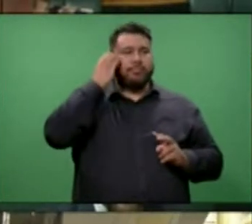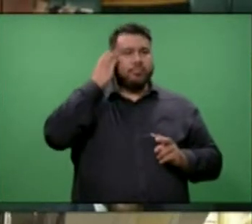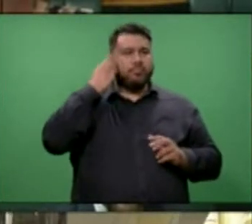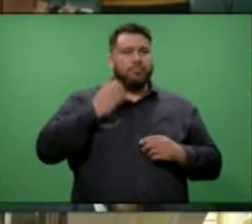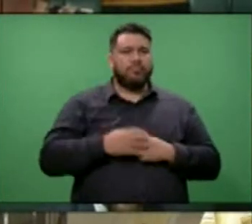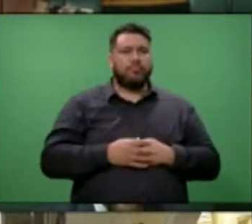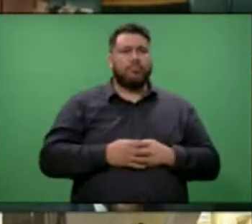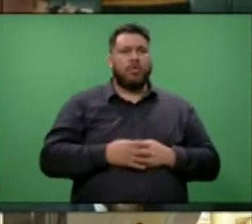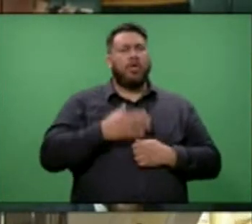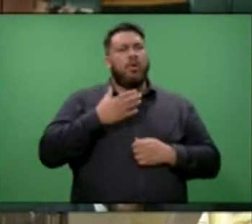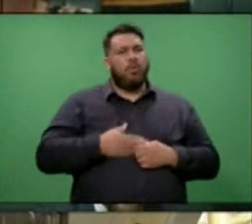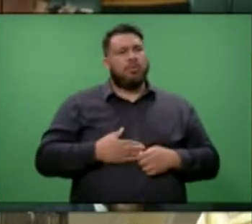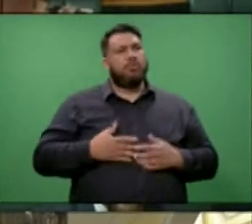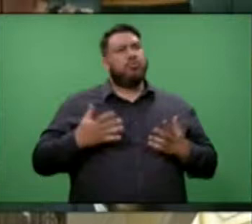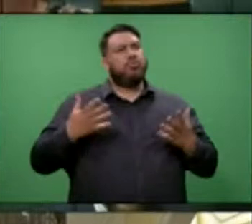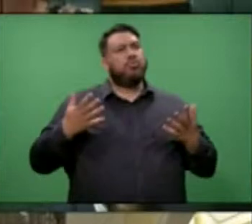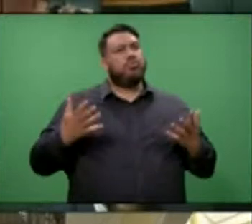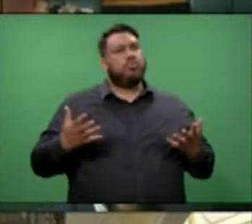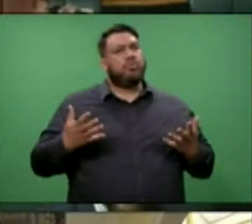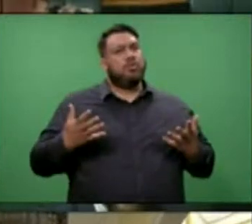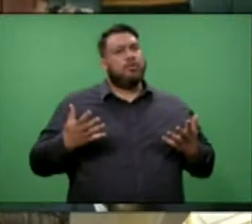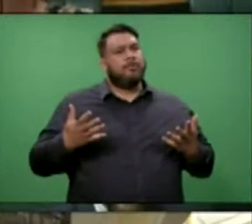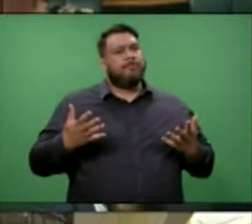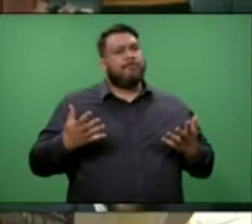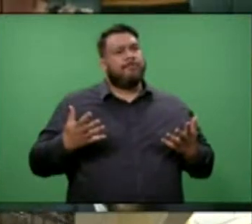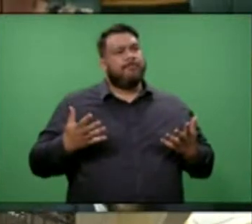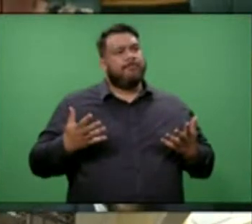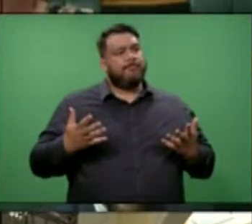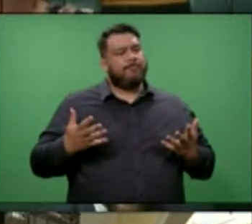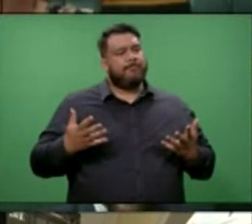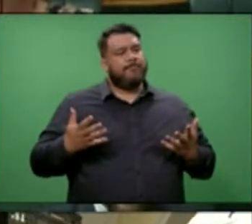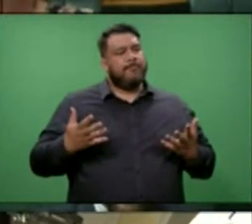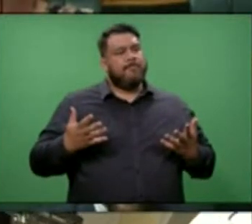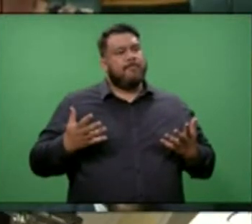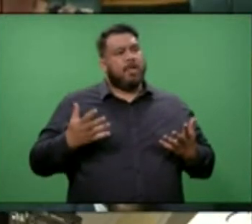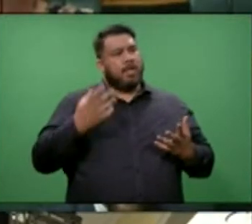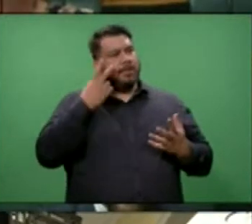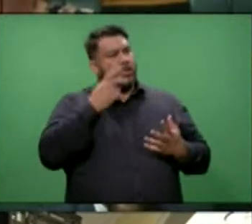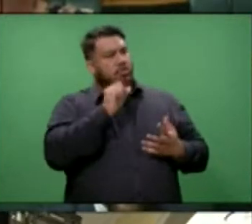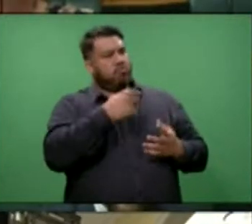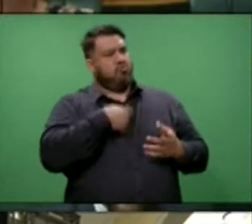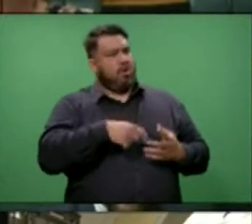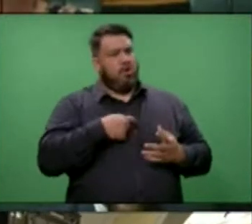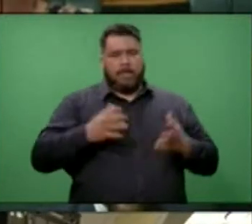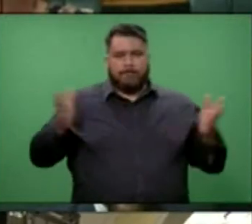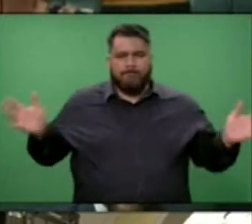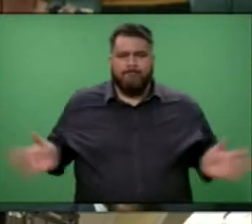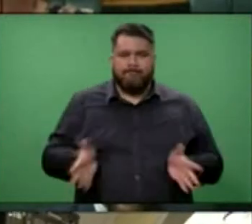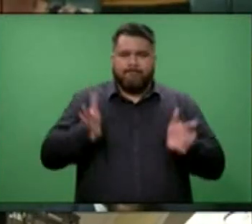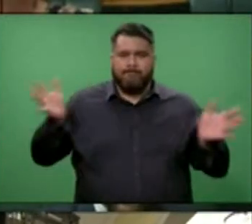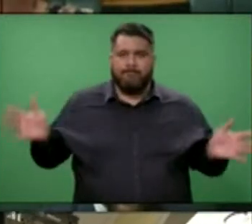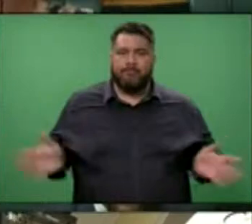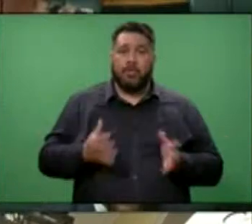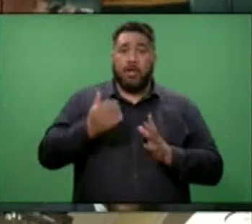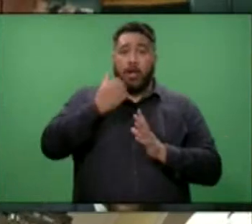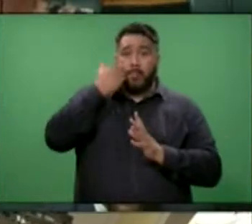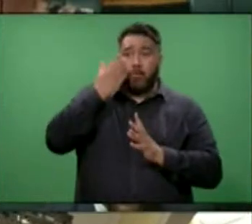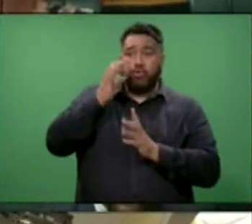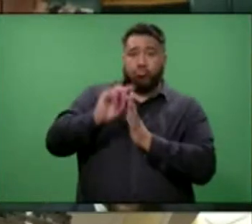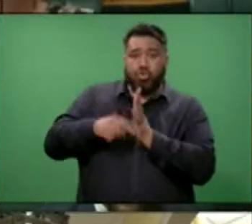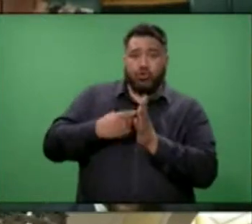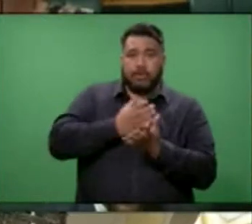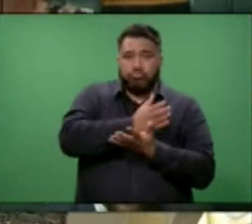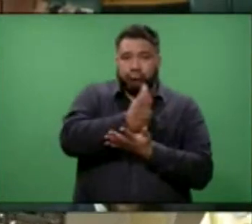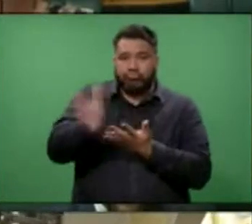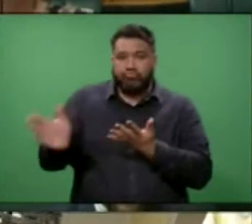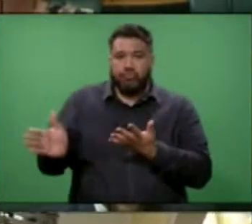Māori o te motu. Ko koutou, ko mātou hoki e kawana tēnā kaupapa, nā reira tēnā rā kaurua. Kia